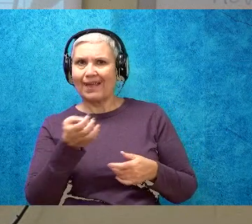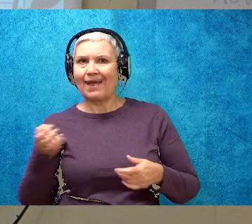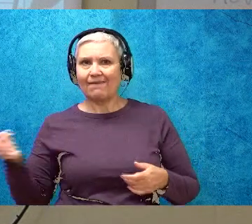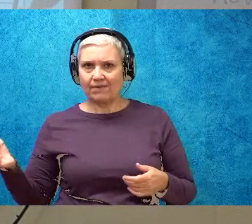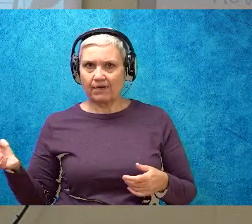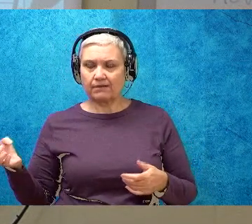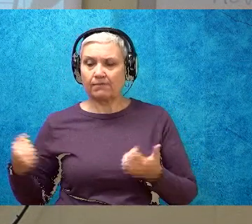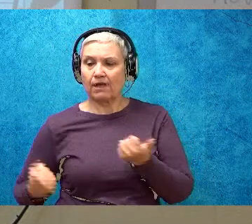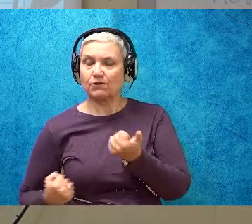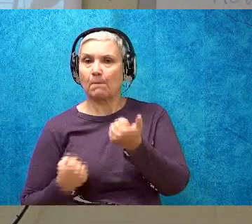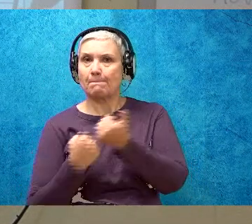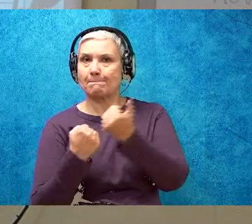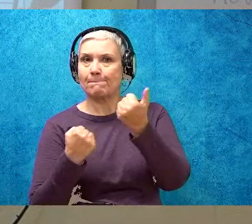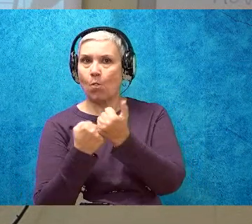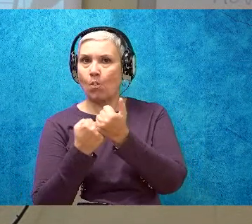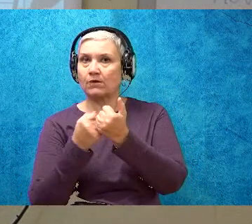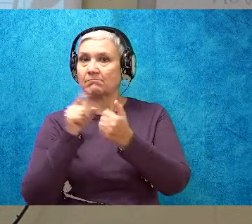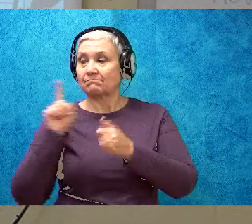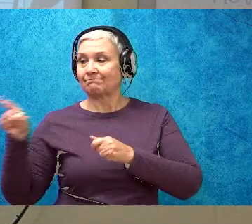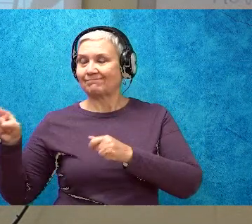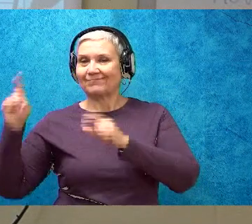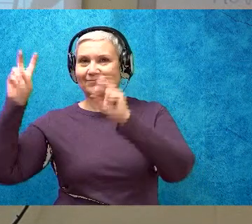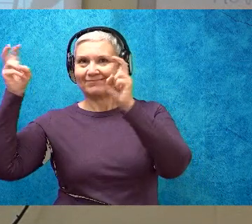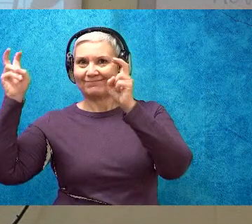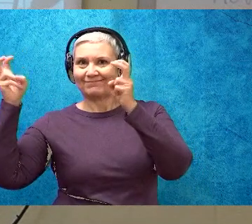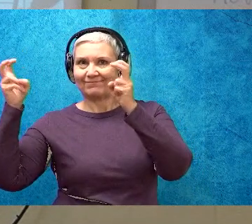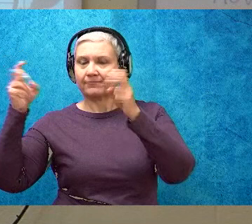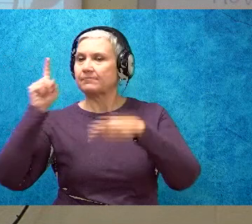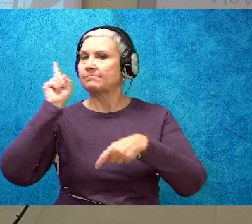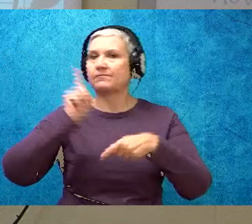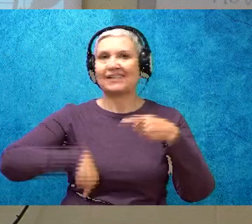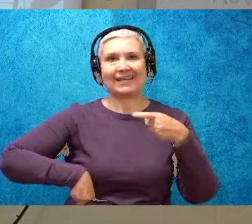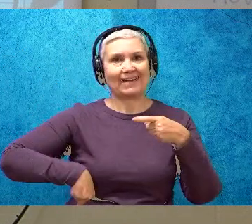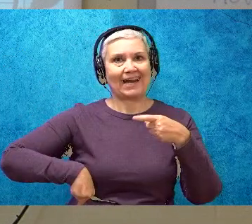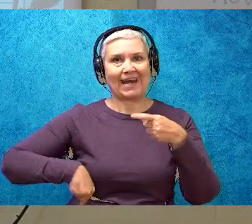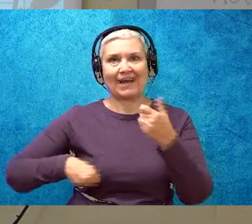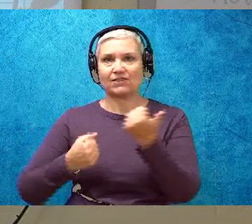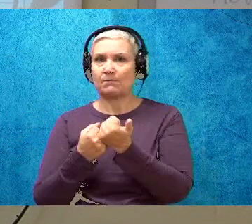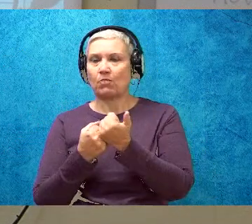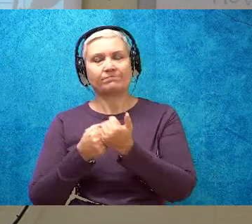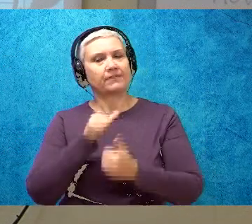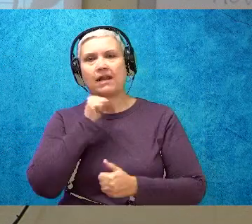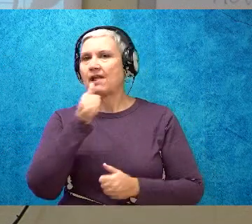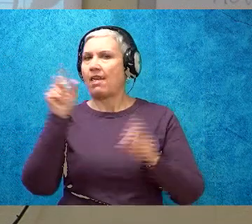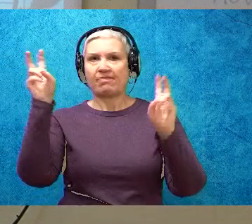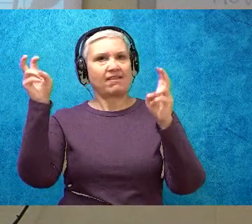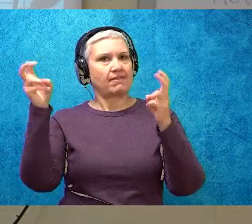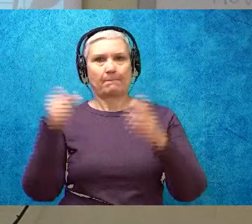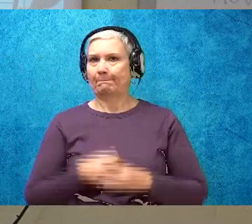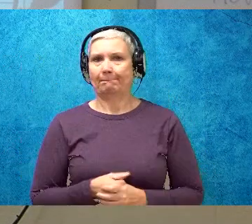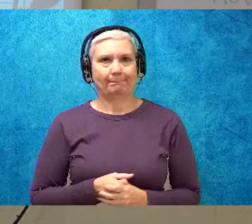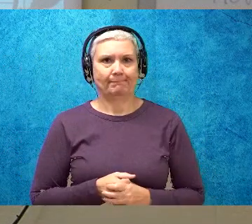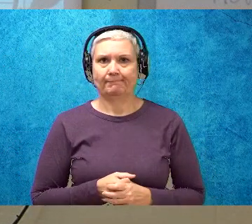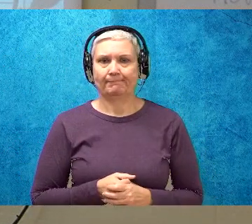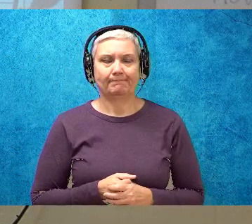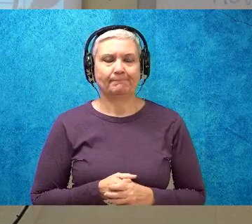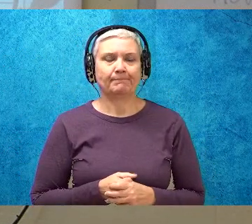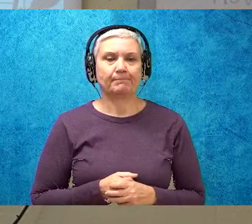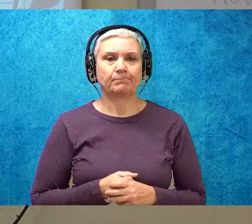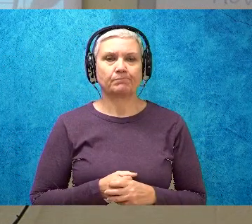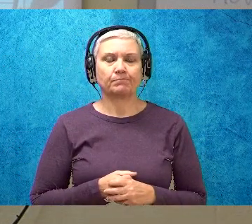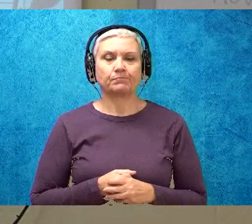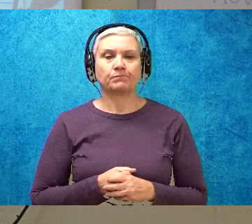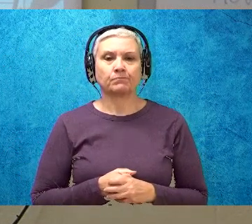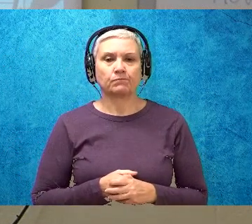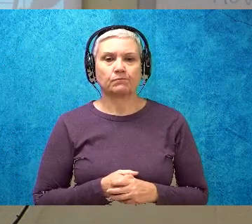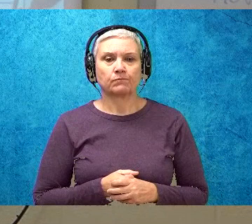claim, which is the theme. If you cannot support it, it is not the theme of the text. All right?